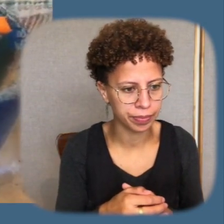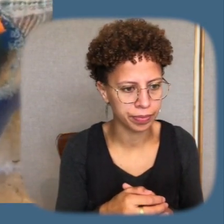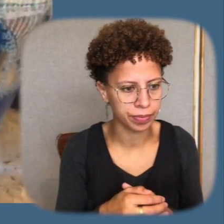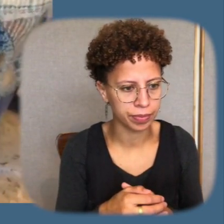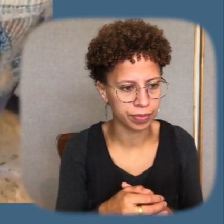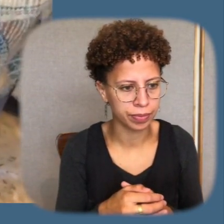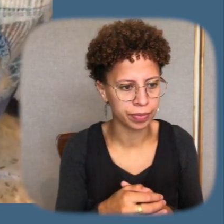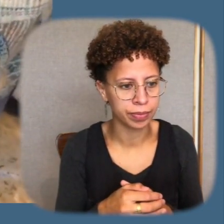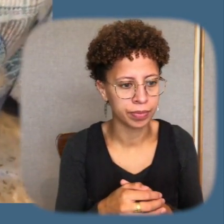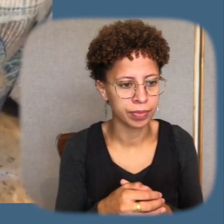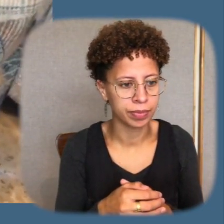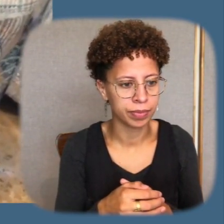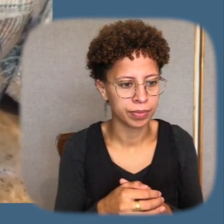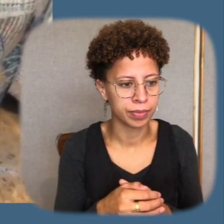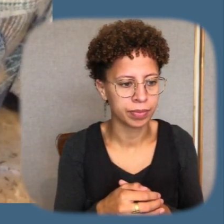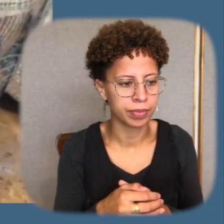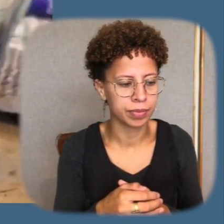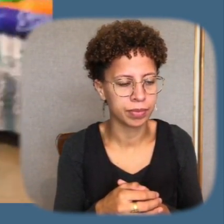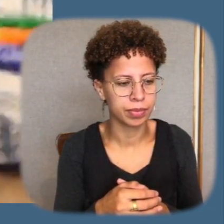Oh, it's